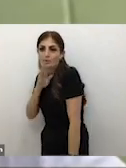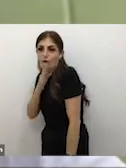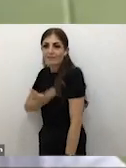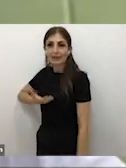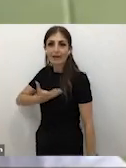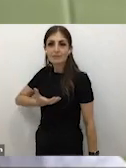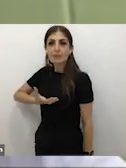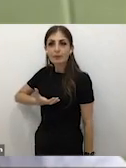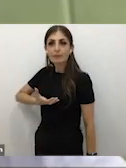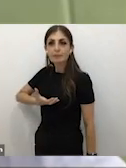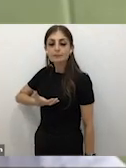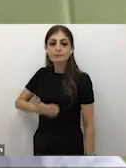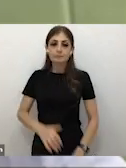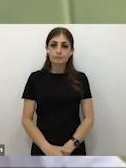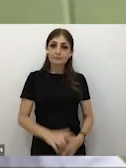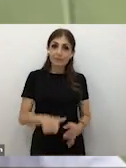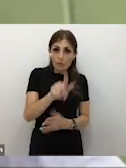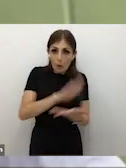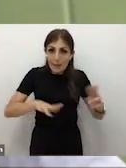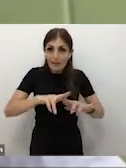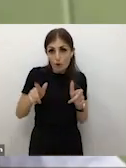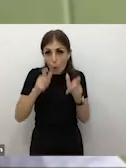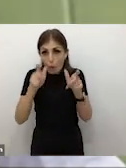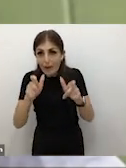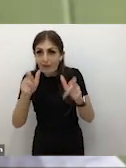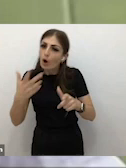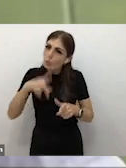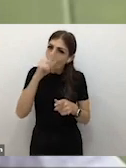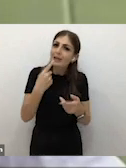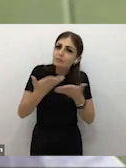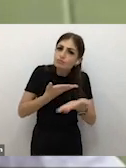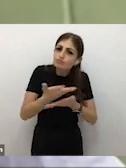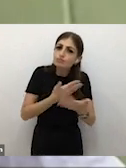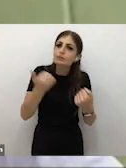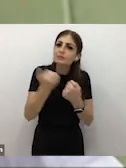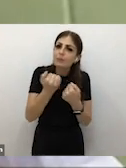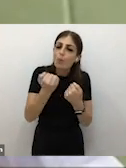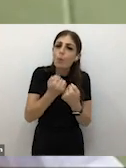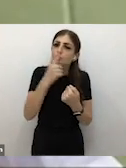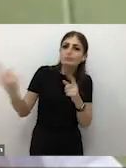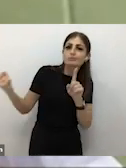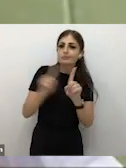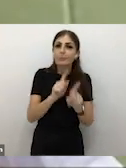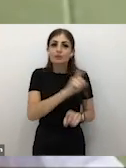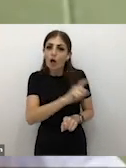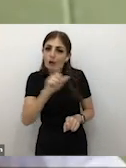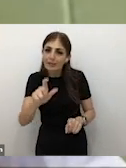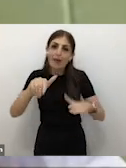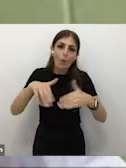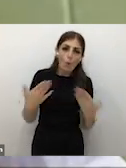comfortably. If you are a parent or carer, we can also discuss support to enable you to attend the program, such as childcare